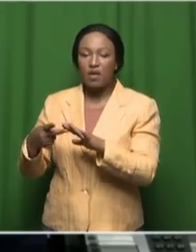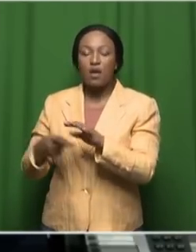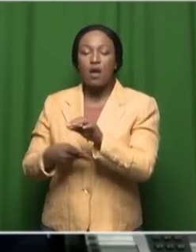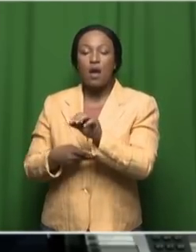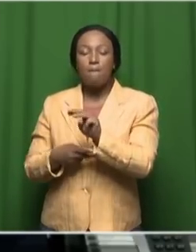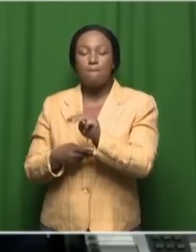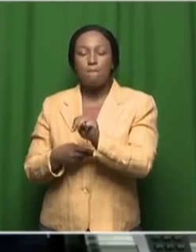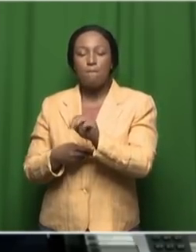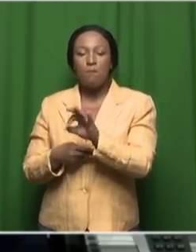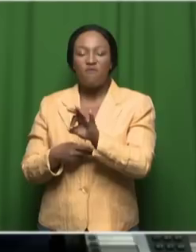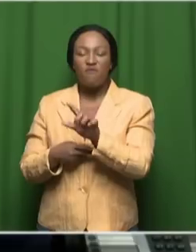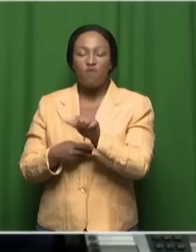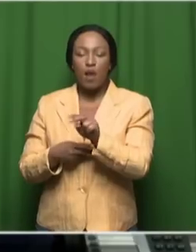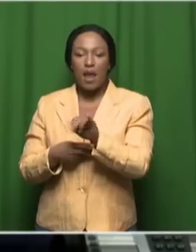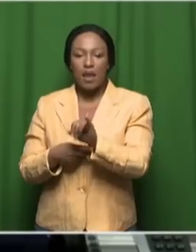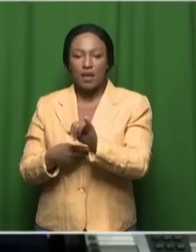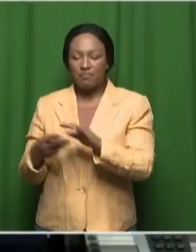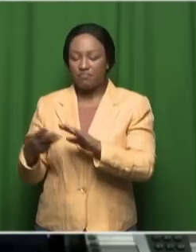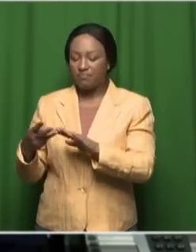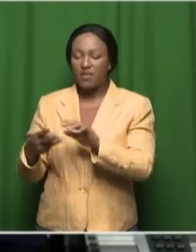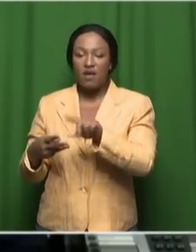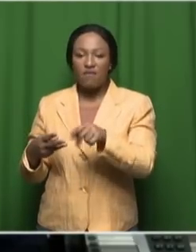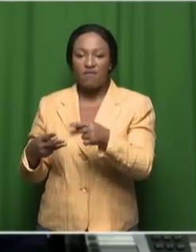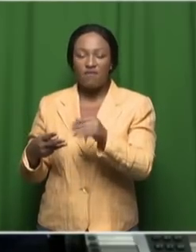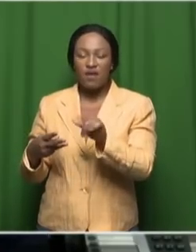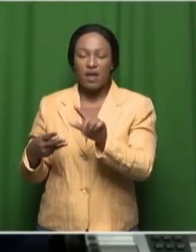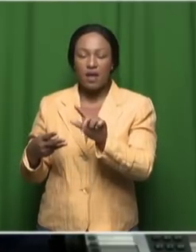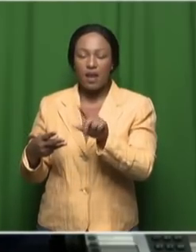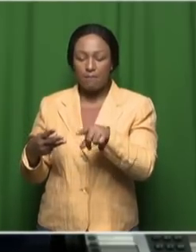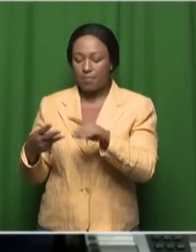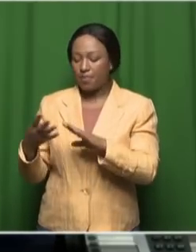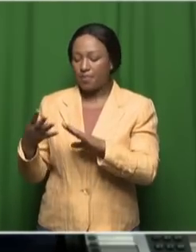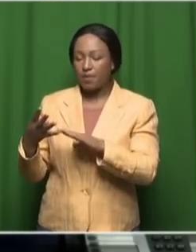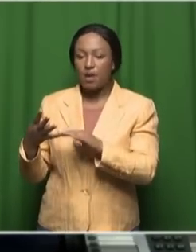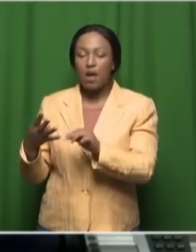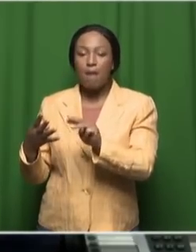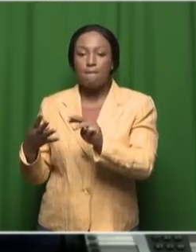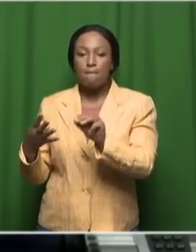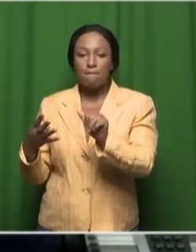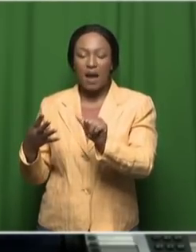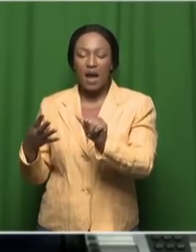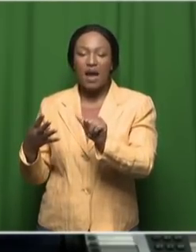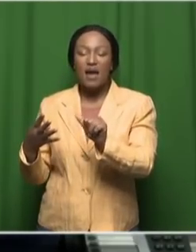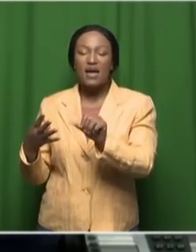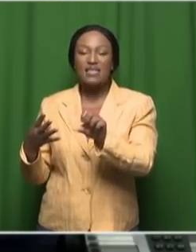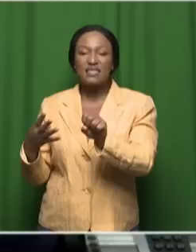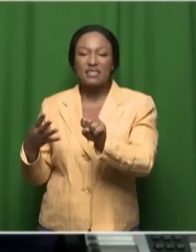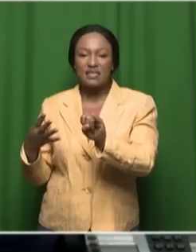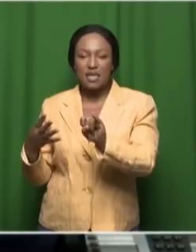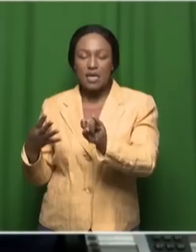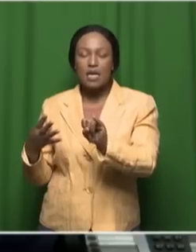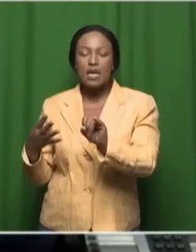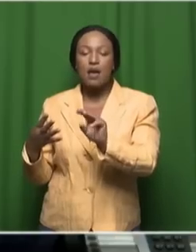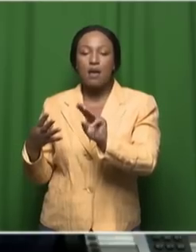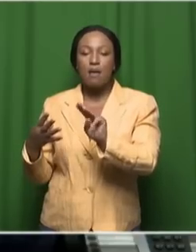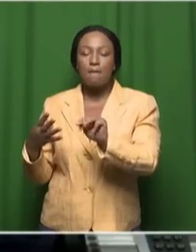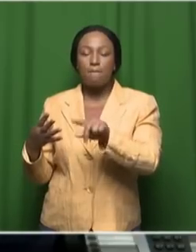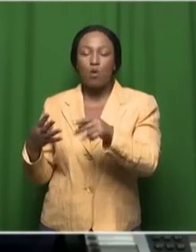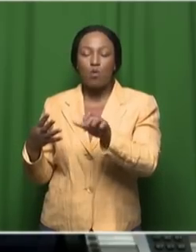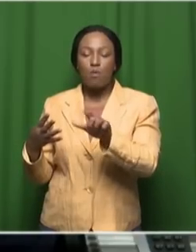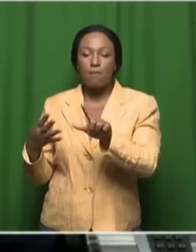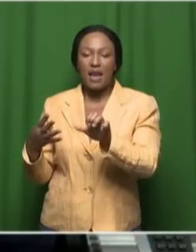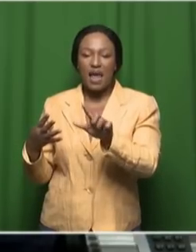the Philippi area. So, and Masipumalele. Also, you know, that is a wetland, so lots of